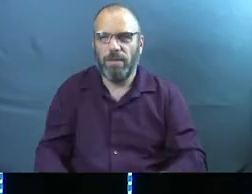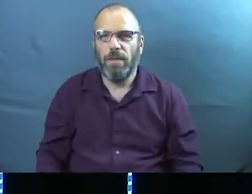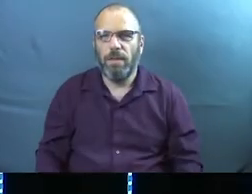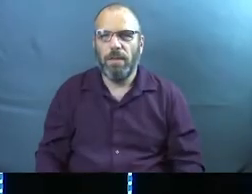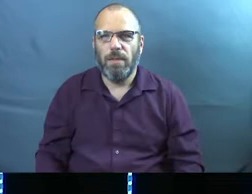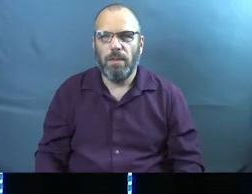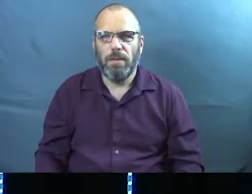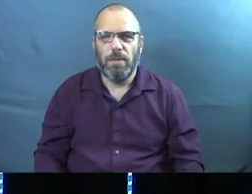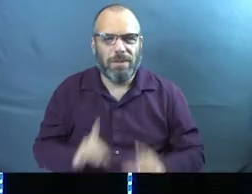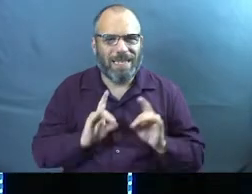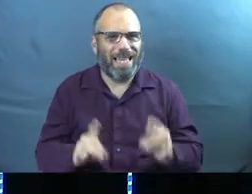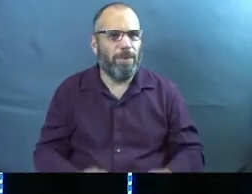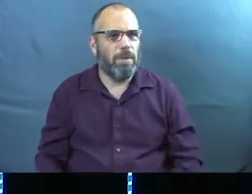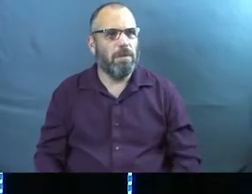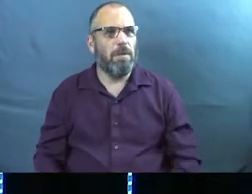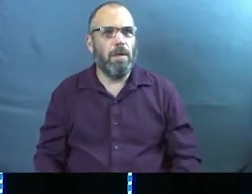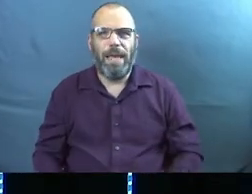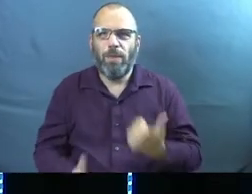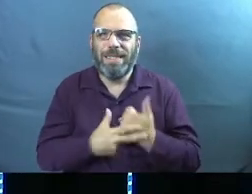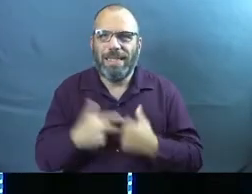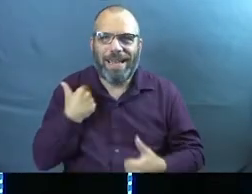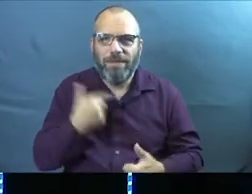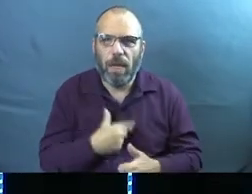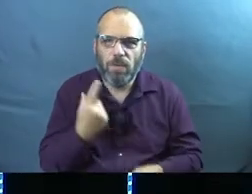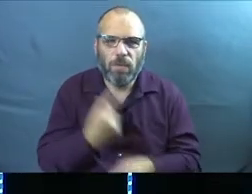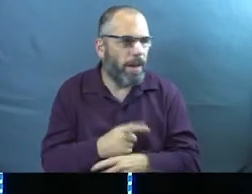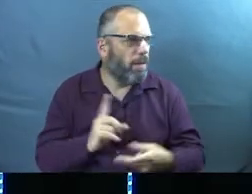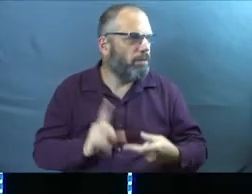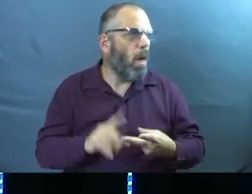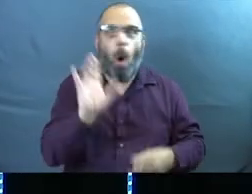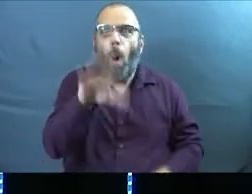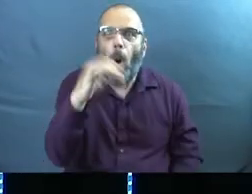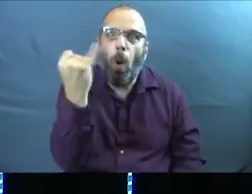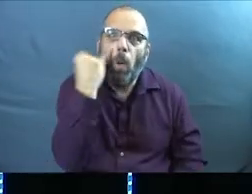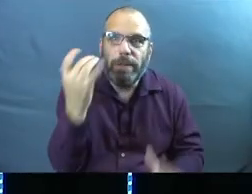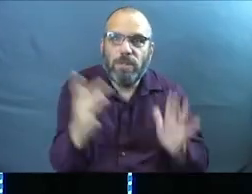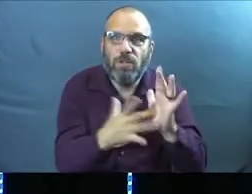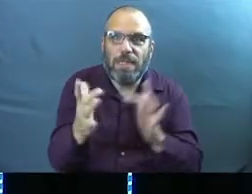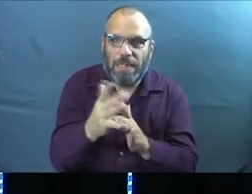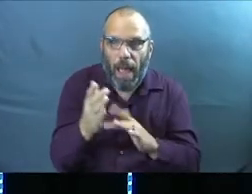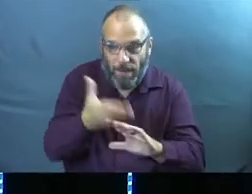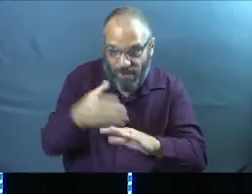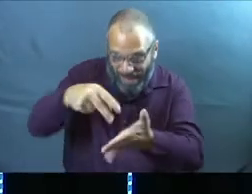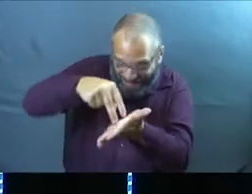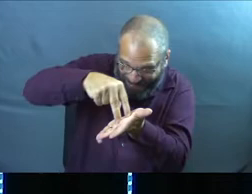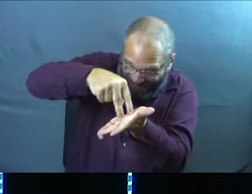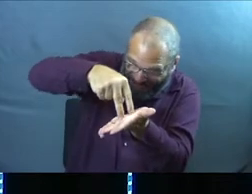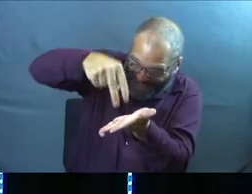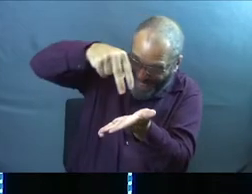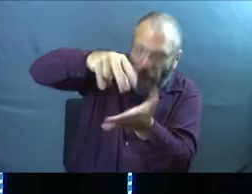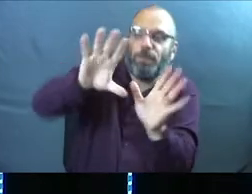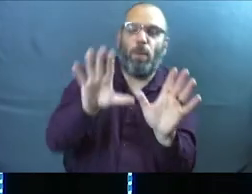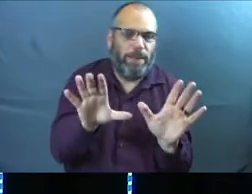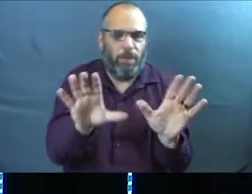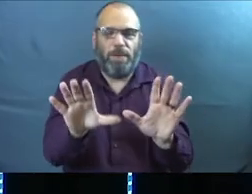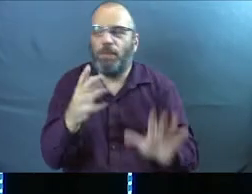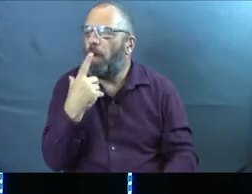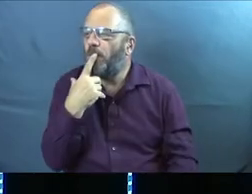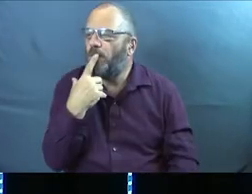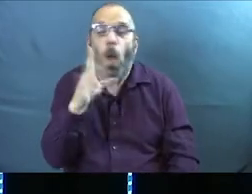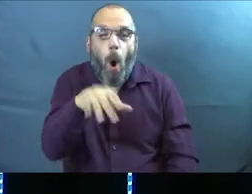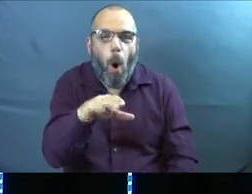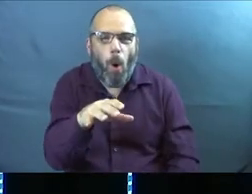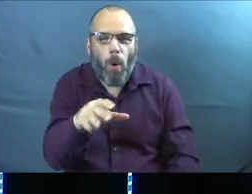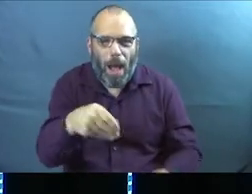would they have, what would that have saved us? Or what if Jesus, right before he sent it into heaven, he's like, I'm